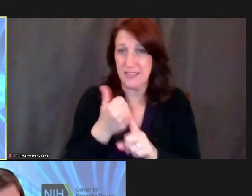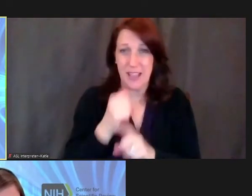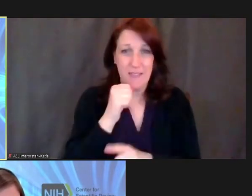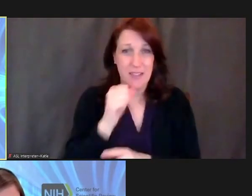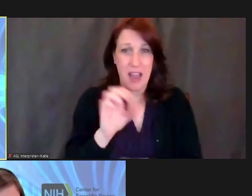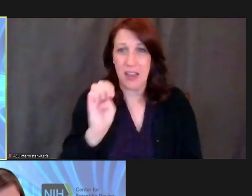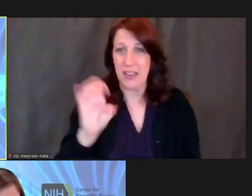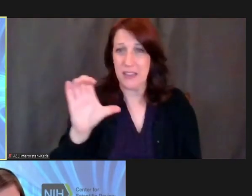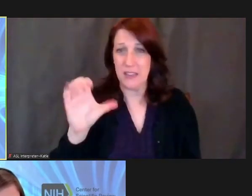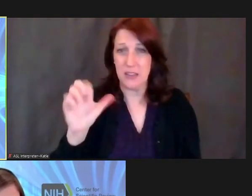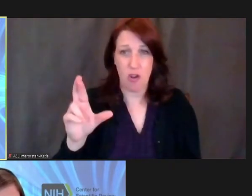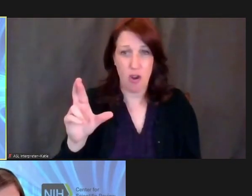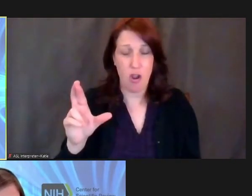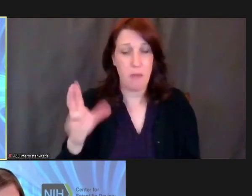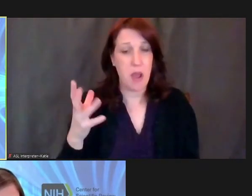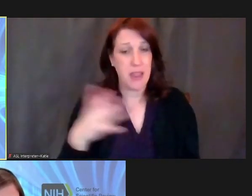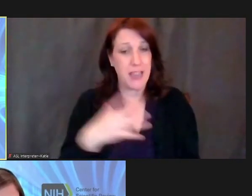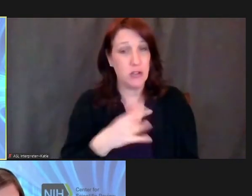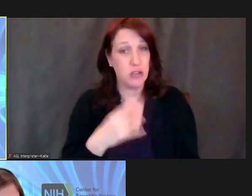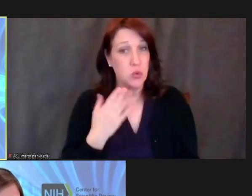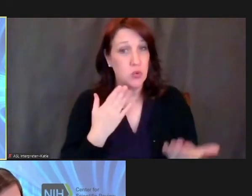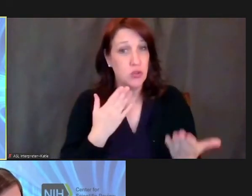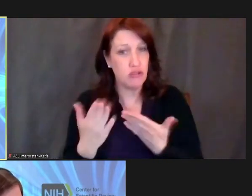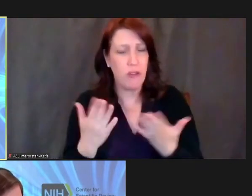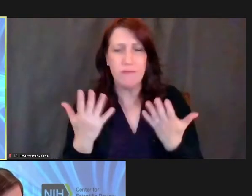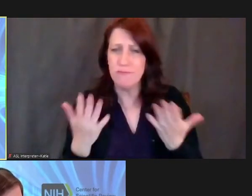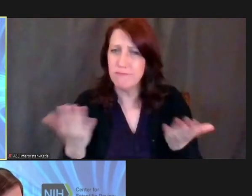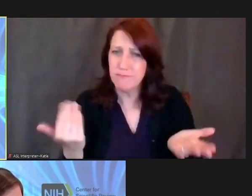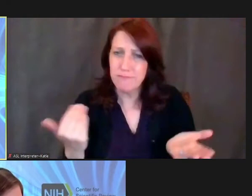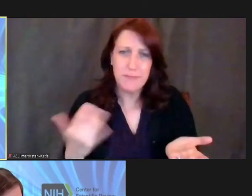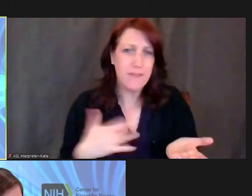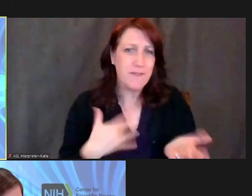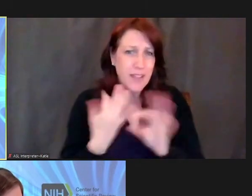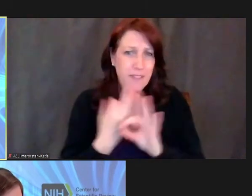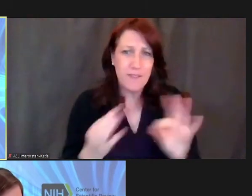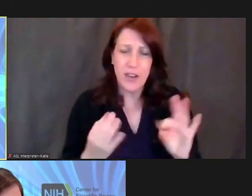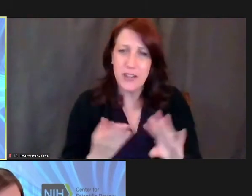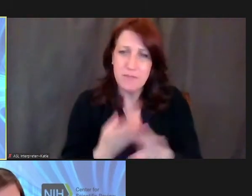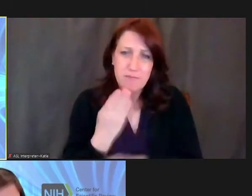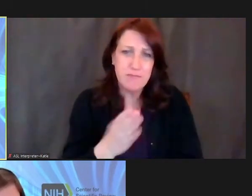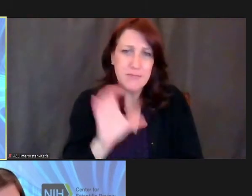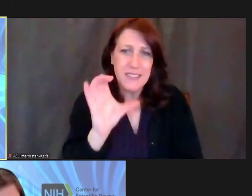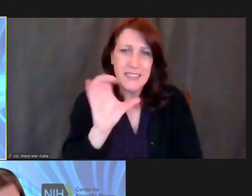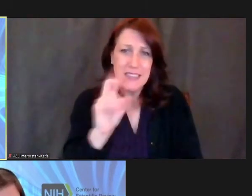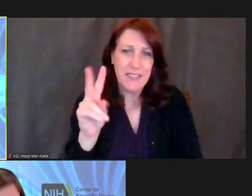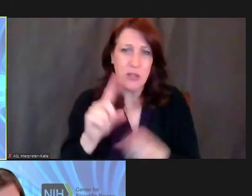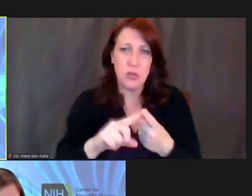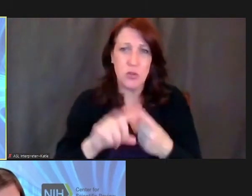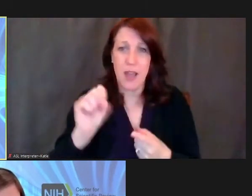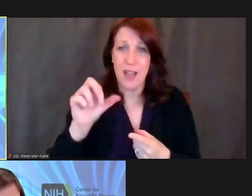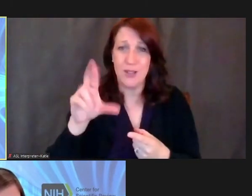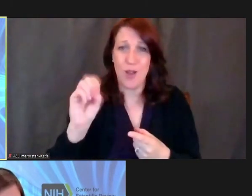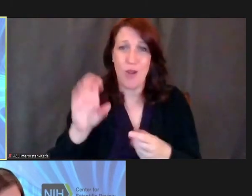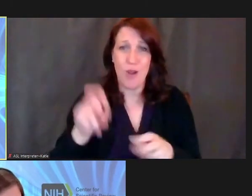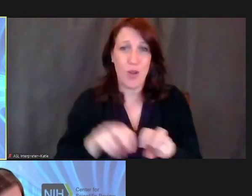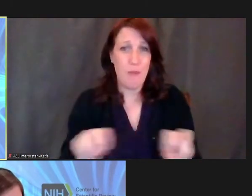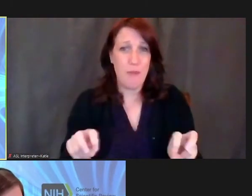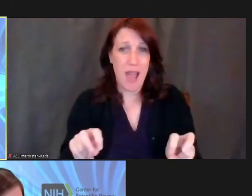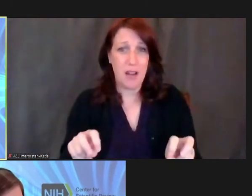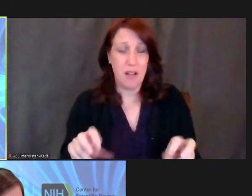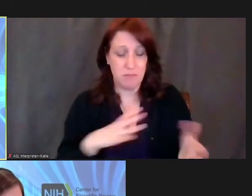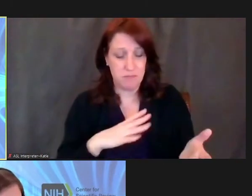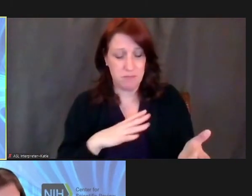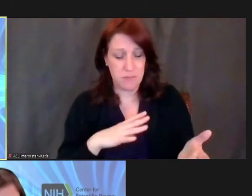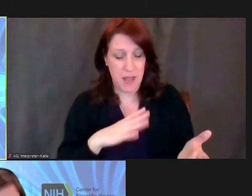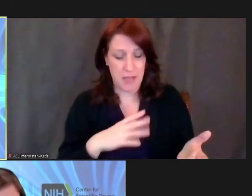are interested in serving, again, please feel free to submit that CV to the SRO of the panel you're interested in so that